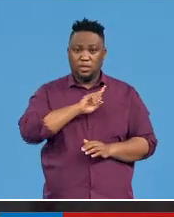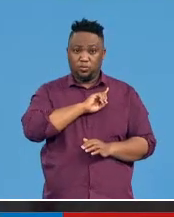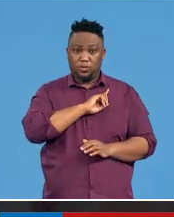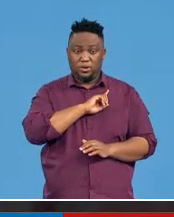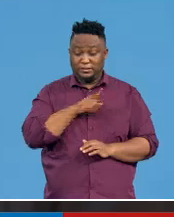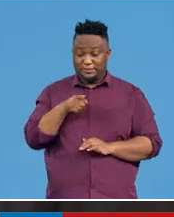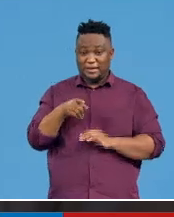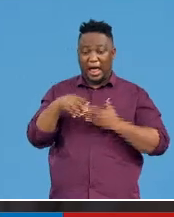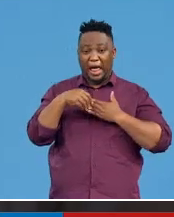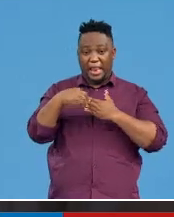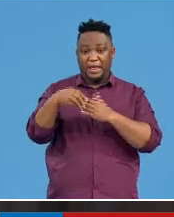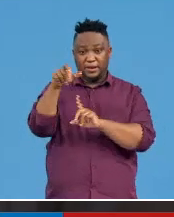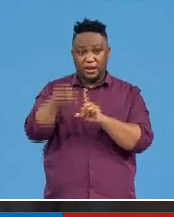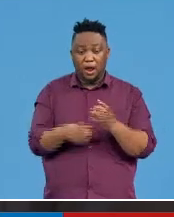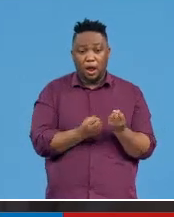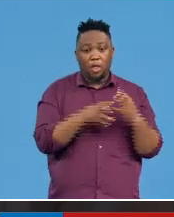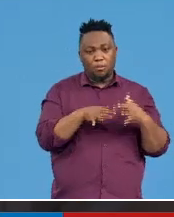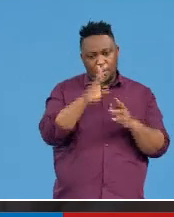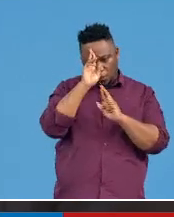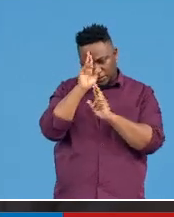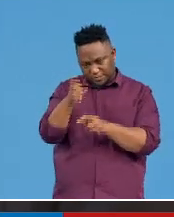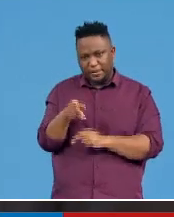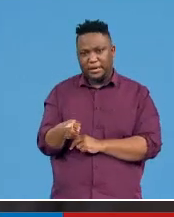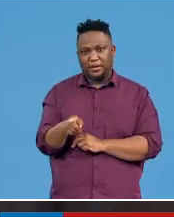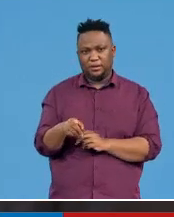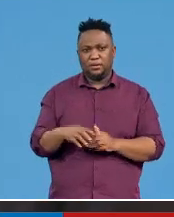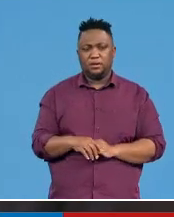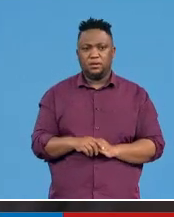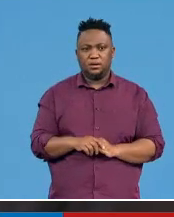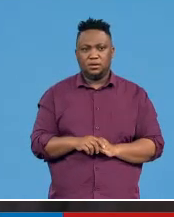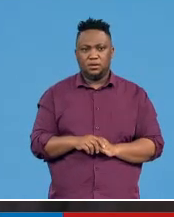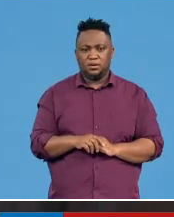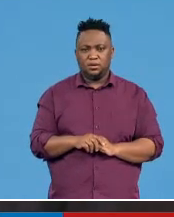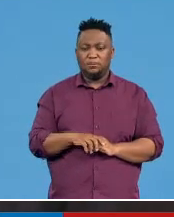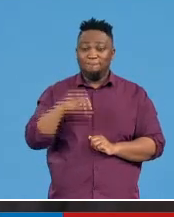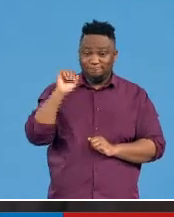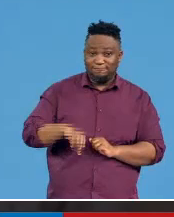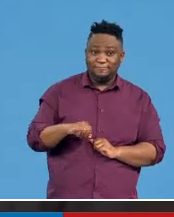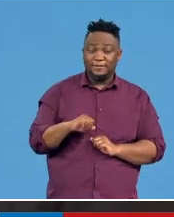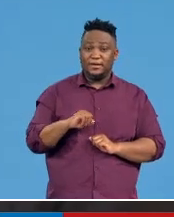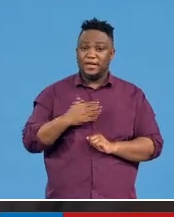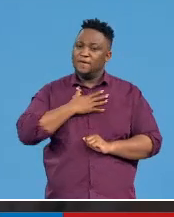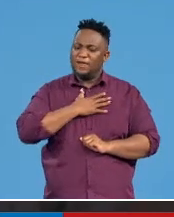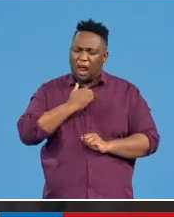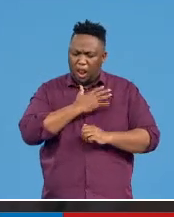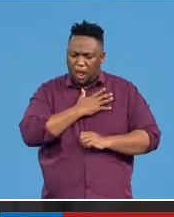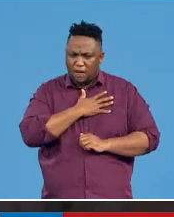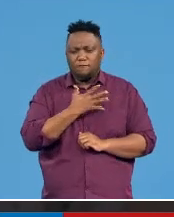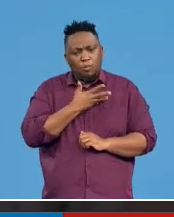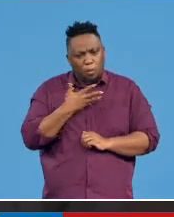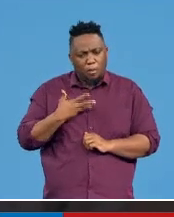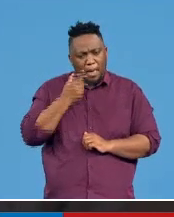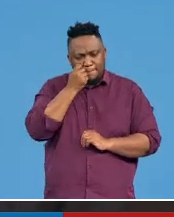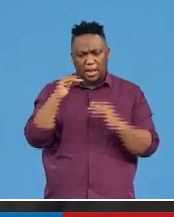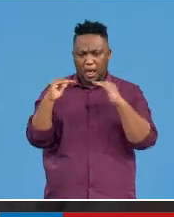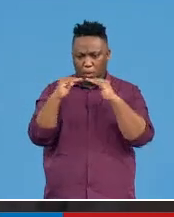those leaders who are respected in the ANC. While she was very emphatic of gender equality in